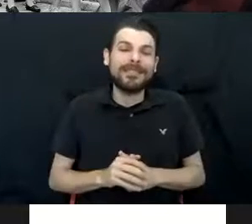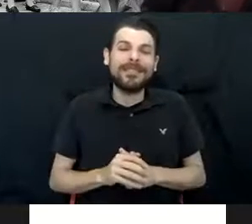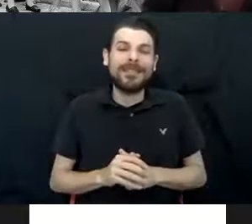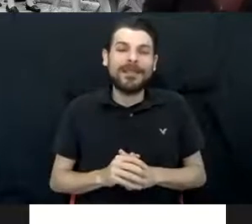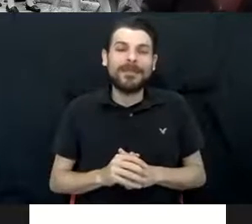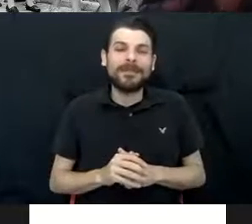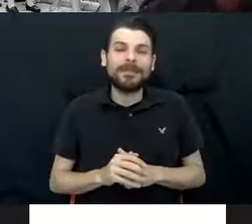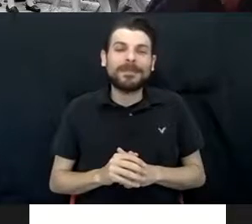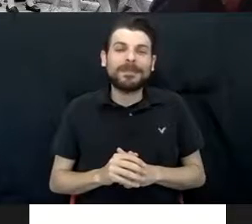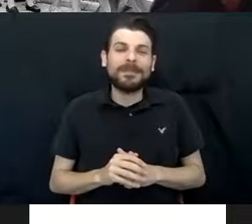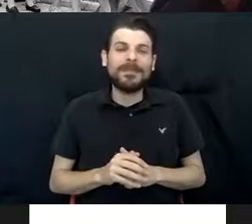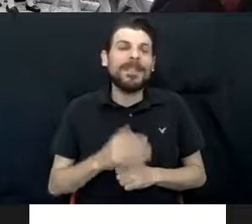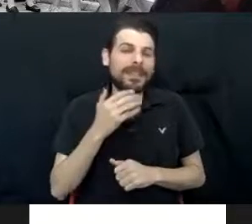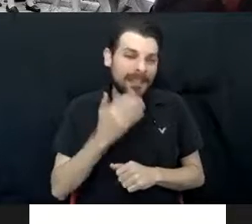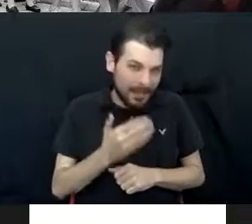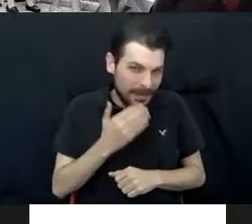Thank you.